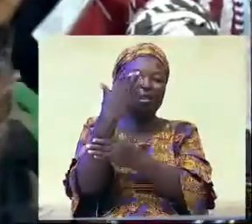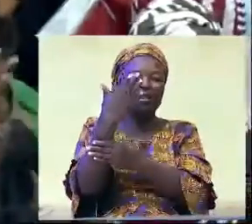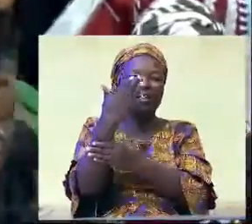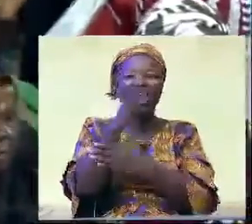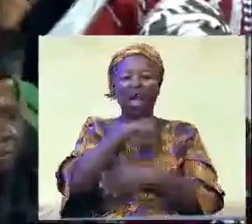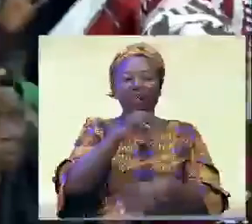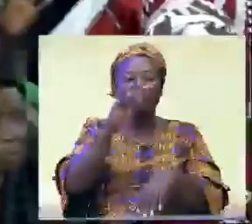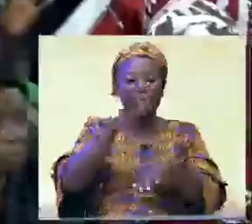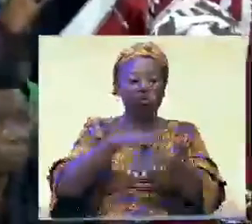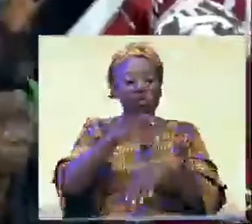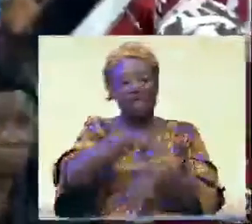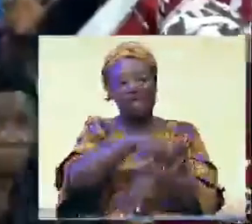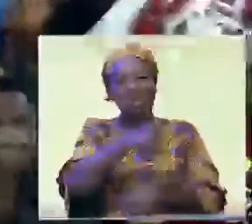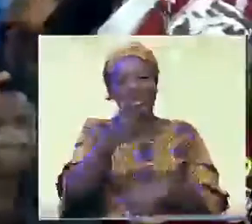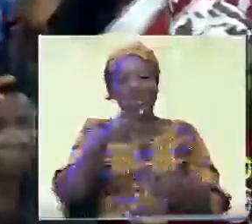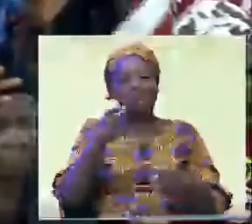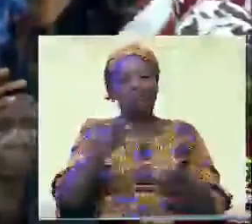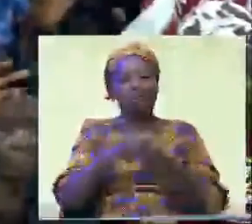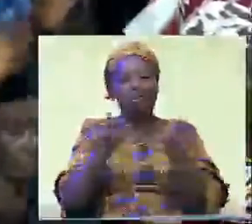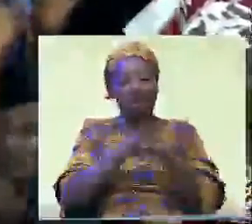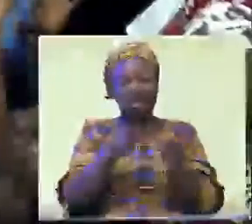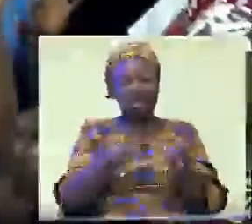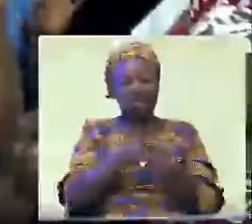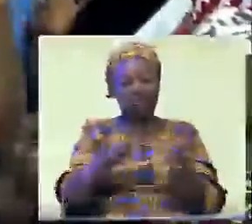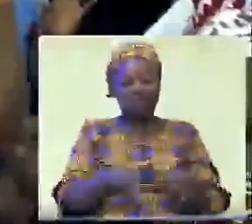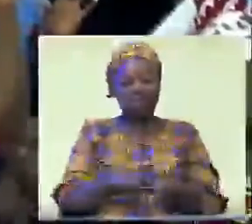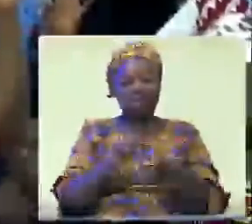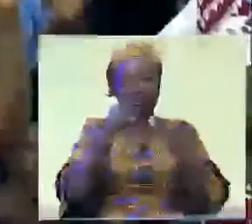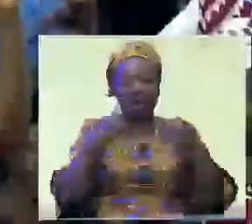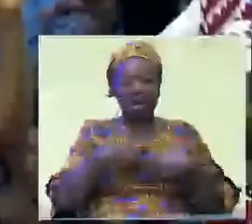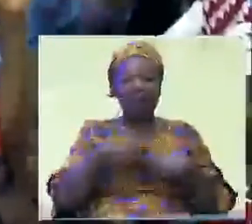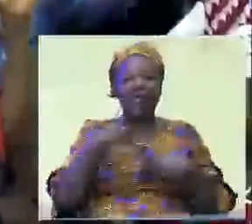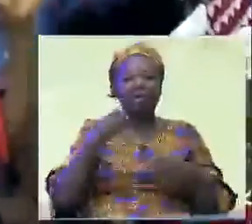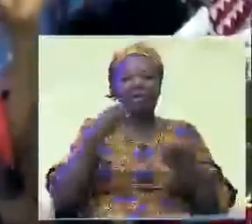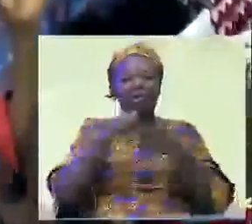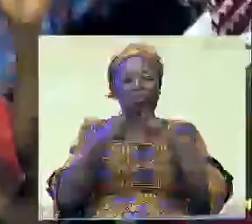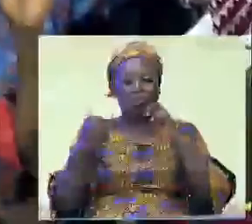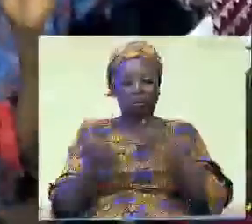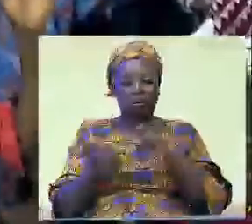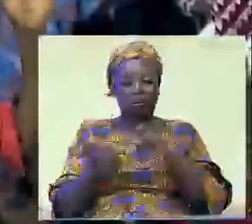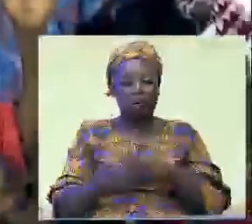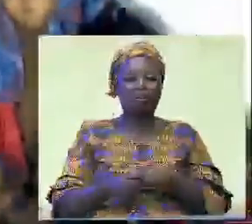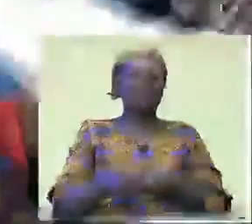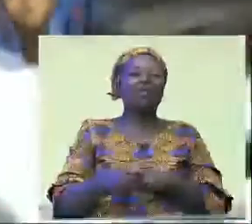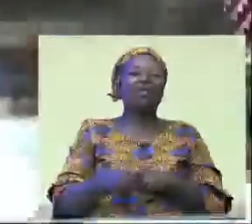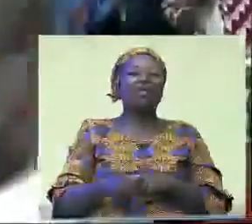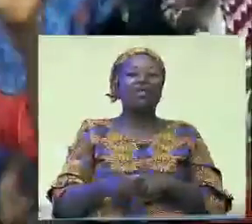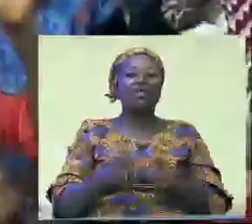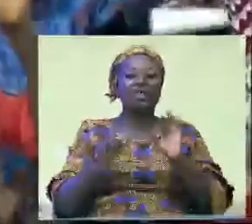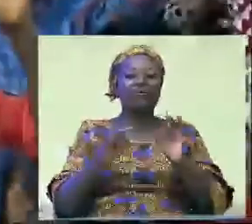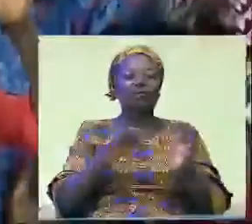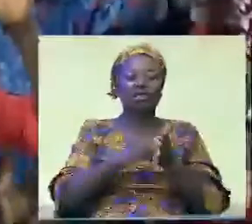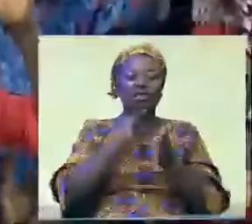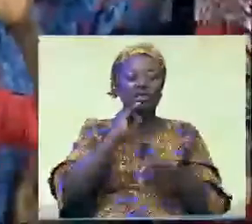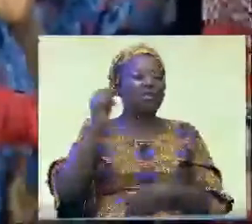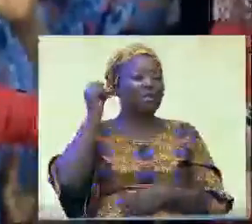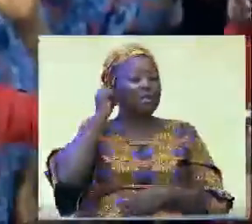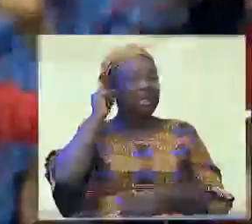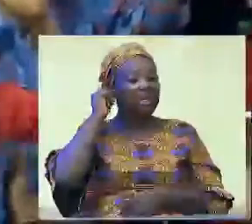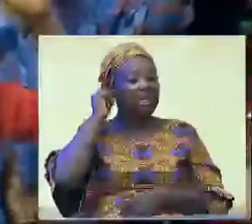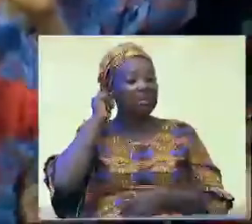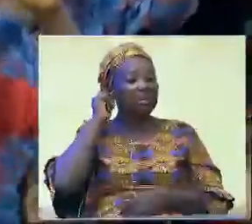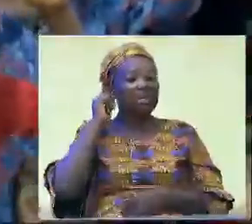Deliverance. Raise up your hand. Touch the other place where you have the problem. Is coming. When you